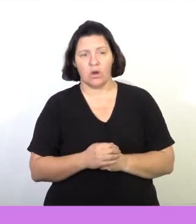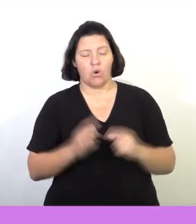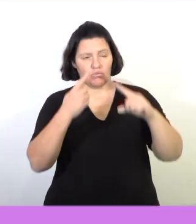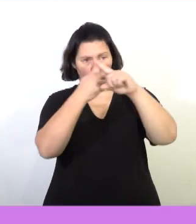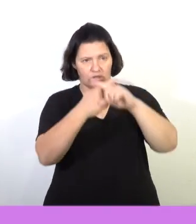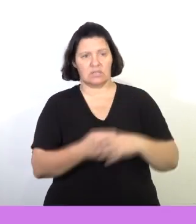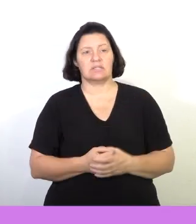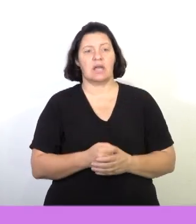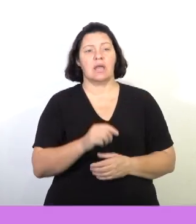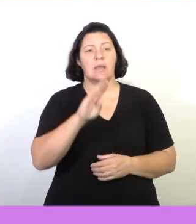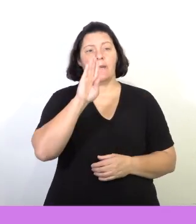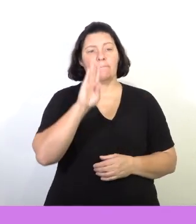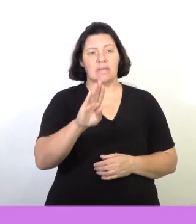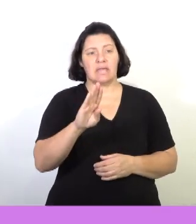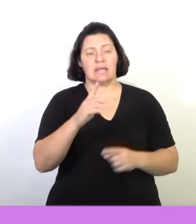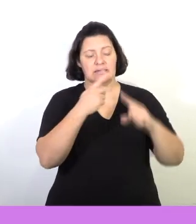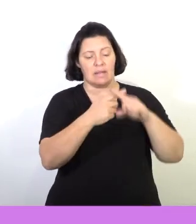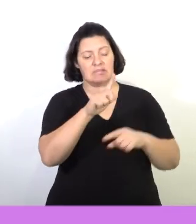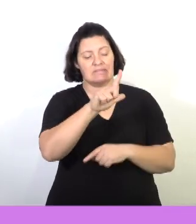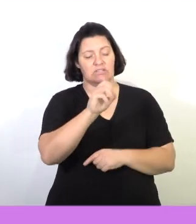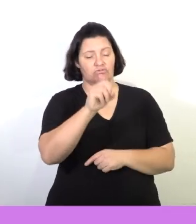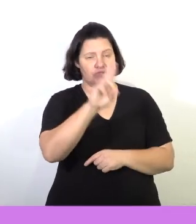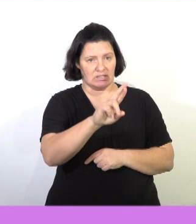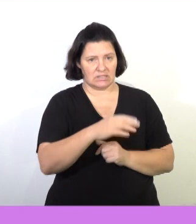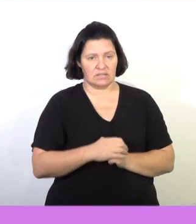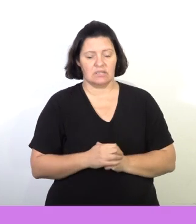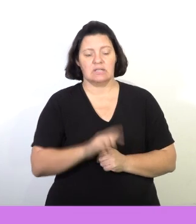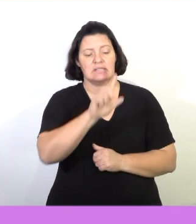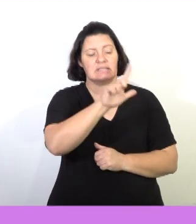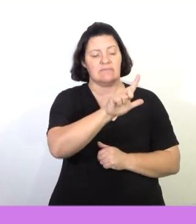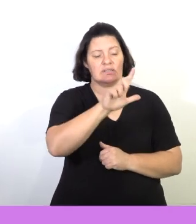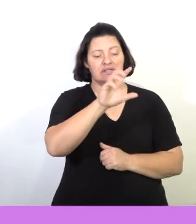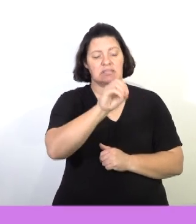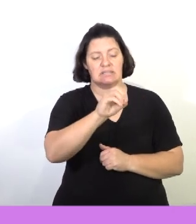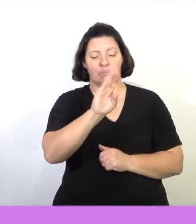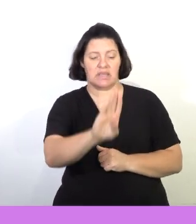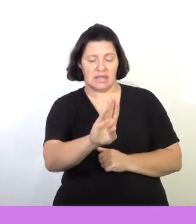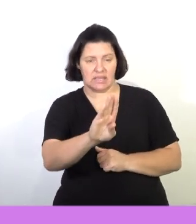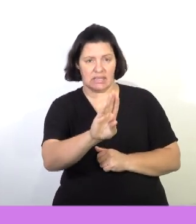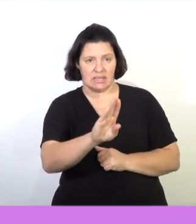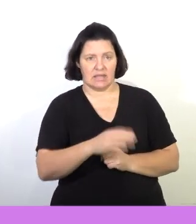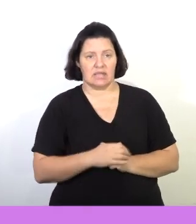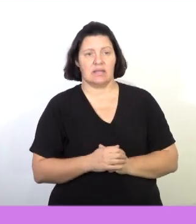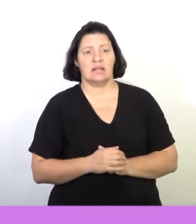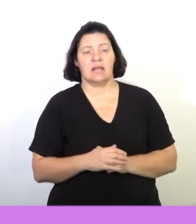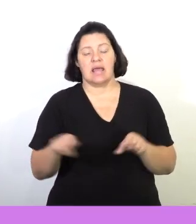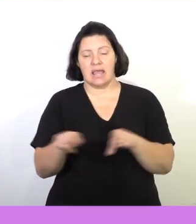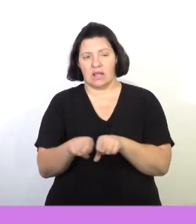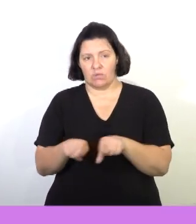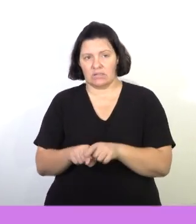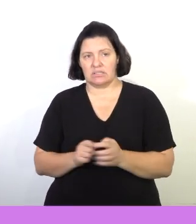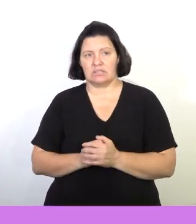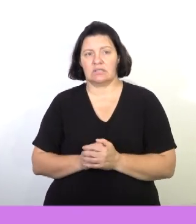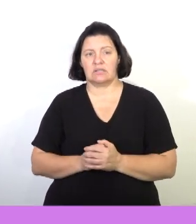gonna cross multiply, so we say B times 70 rands, we get 70 rands B